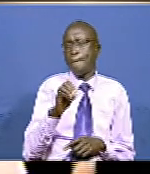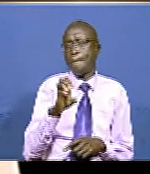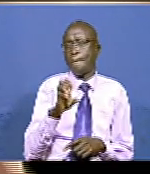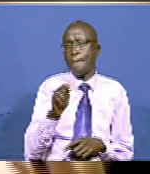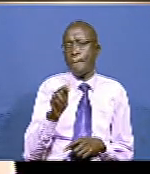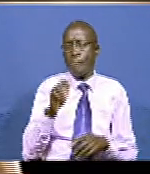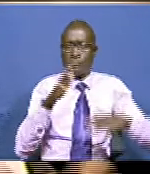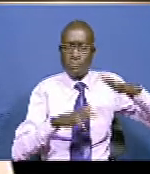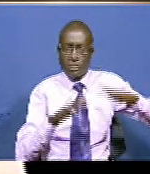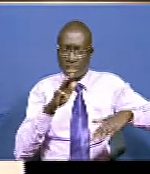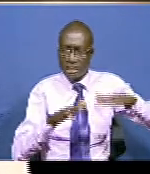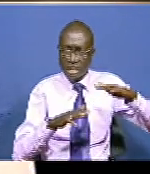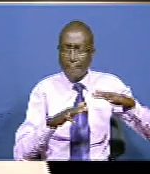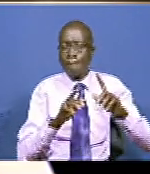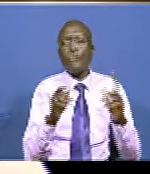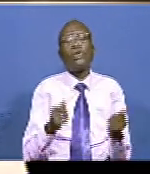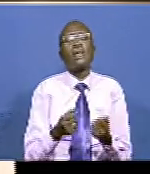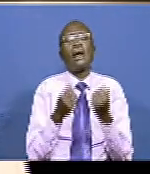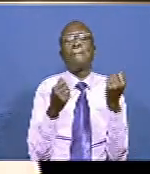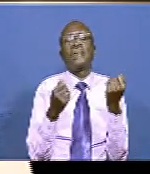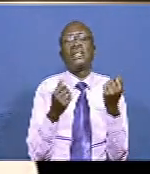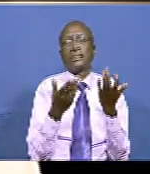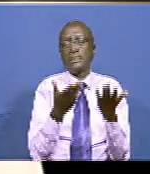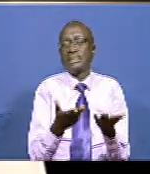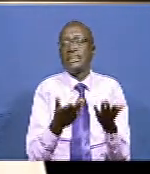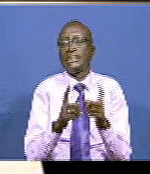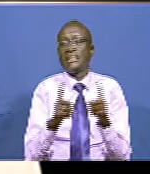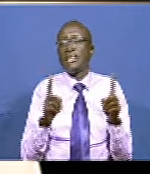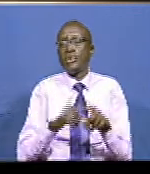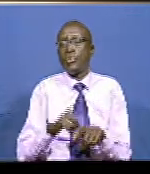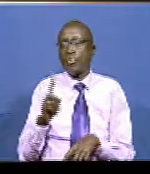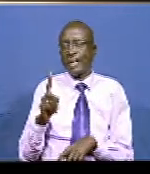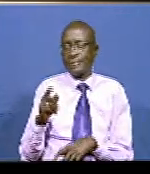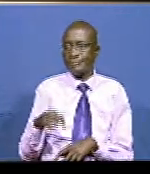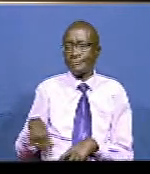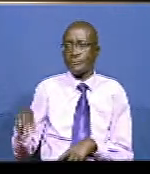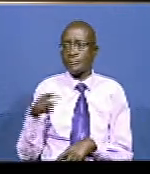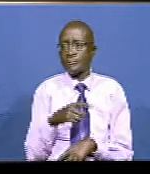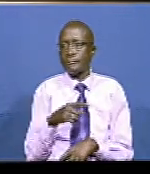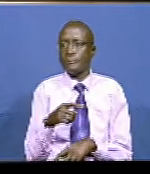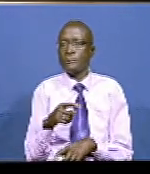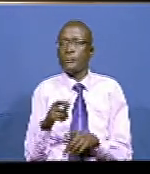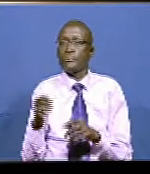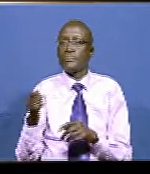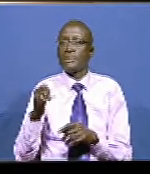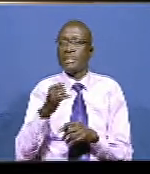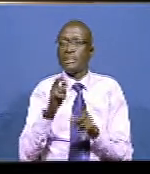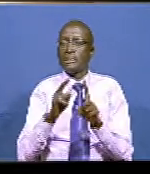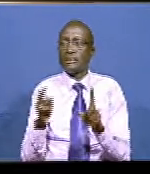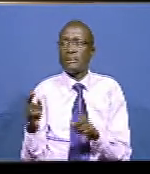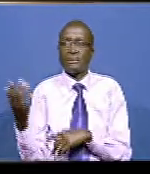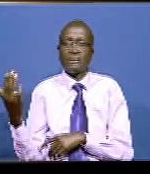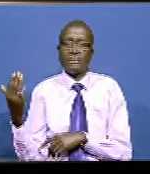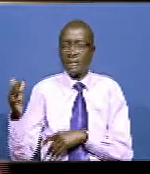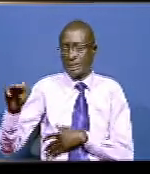drumist? What happened, you know? When did this start? Yeah, my art started back then when I was a